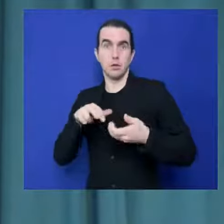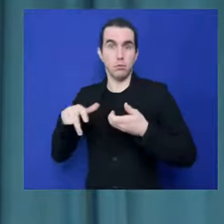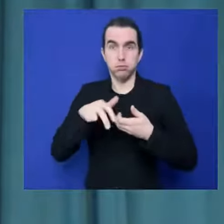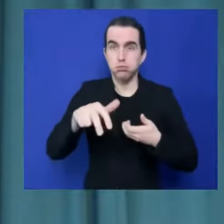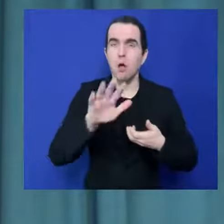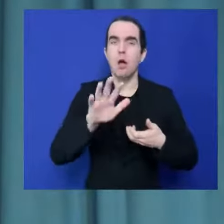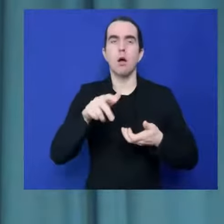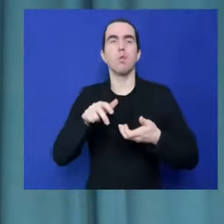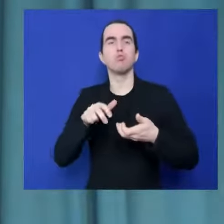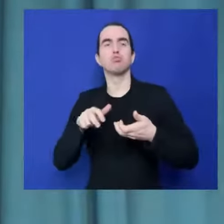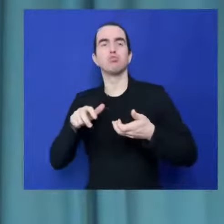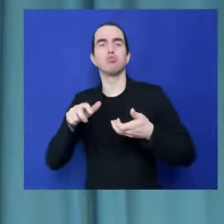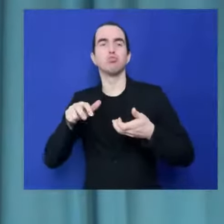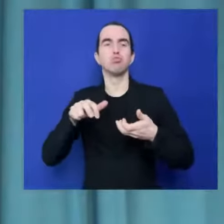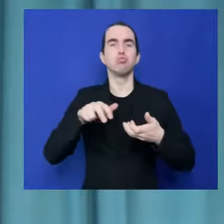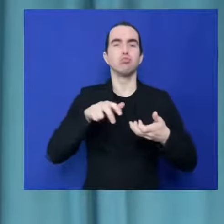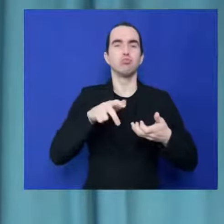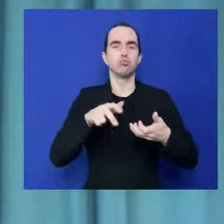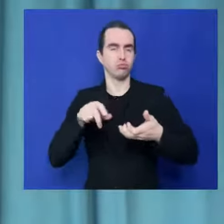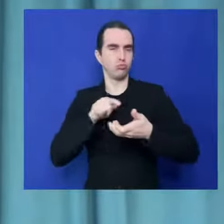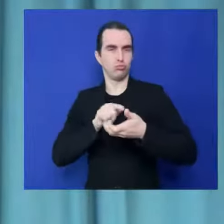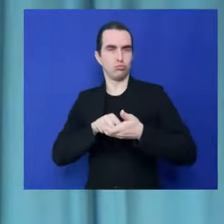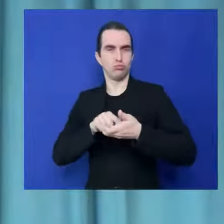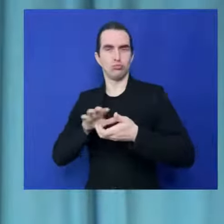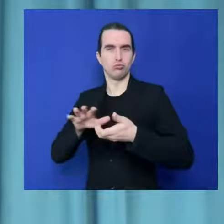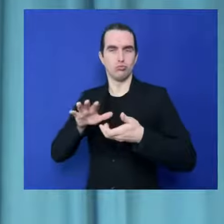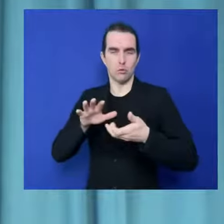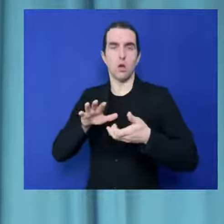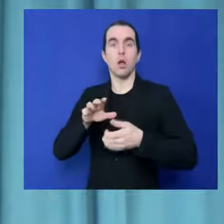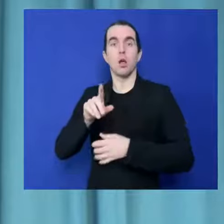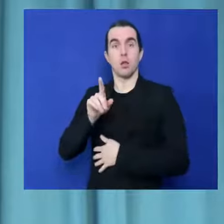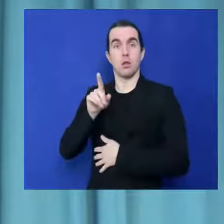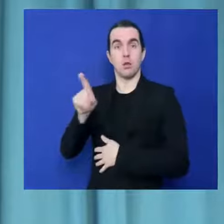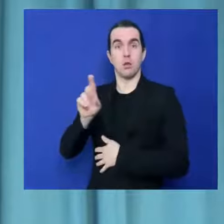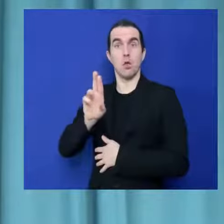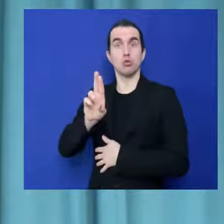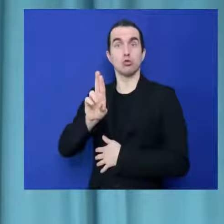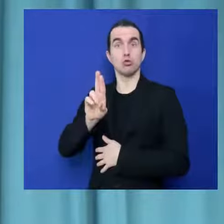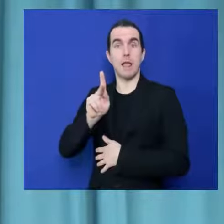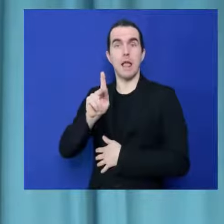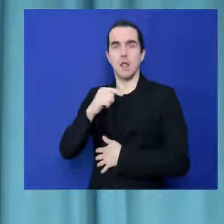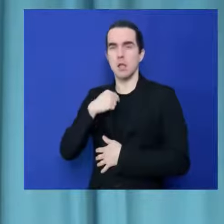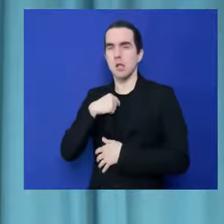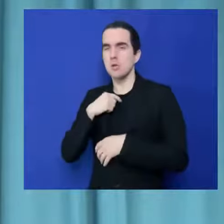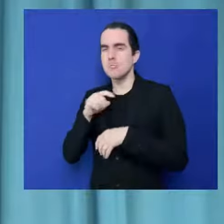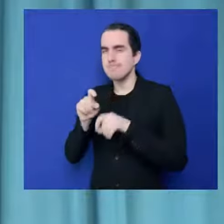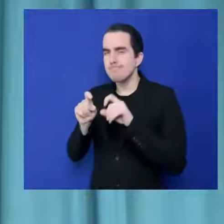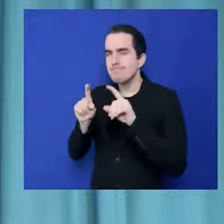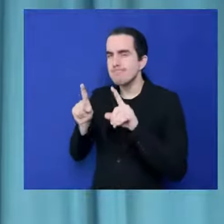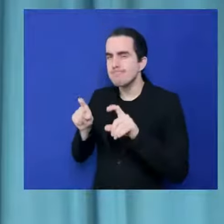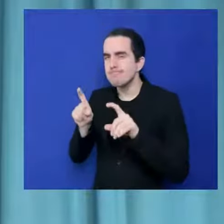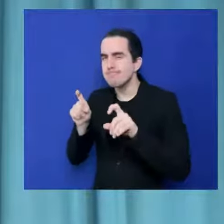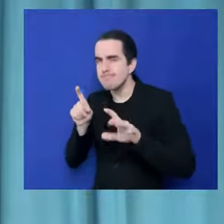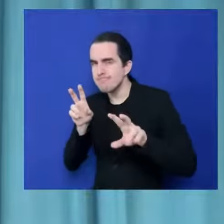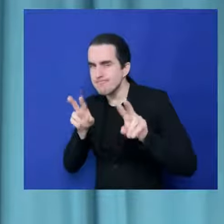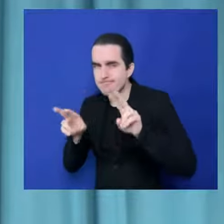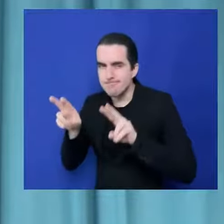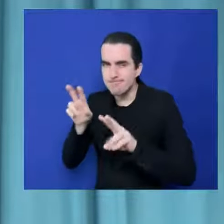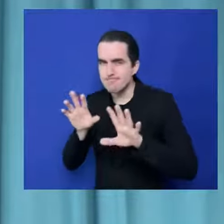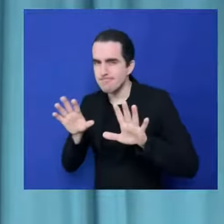to come to the digital age, basically. Yeah. What's good news, and we're seeing this in London, is lots of the